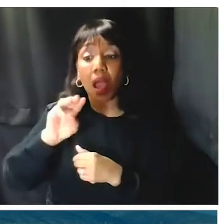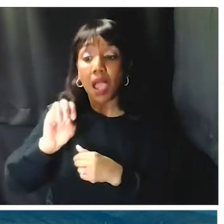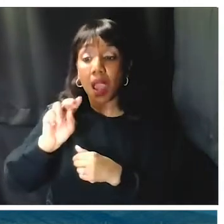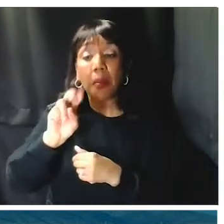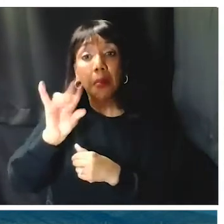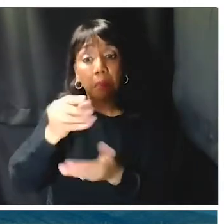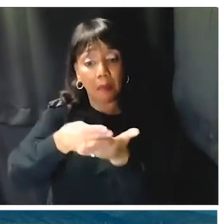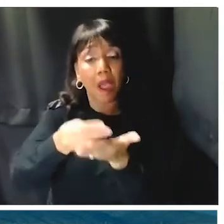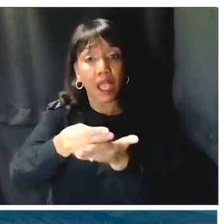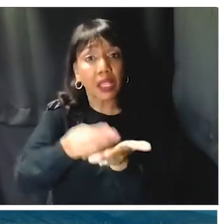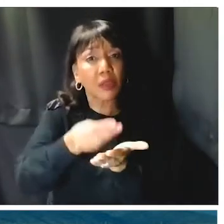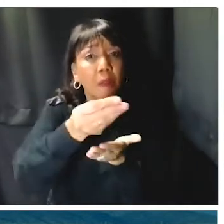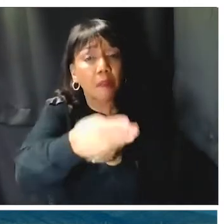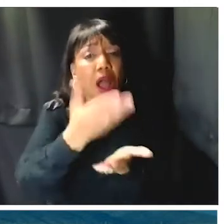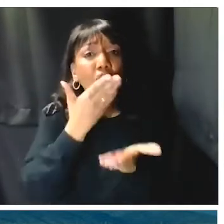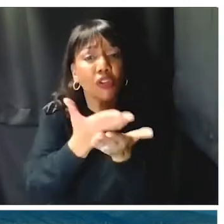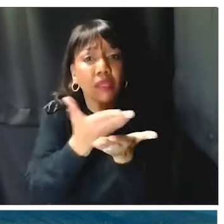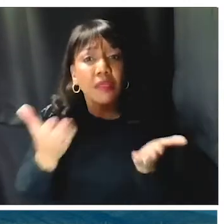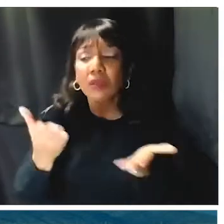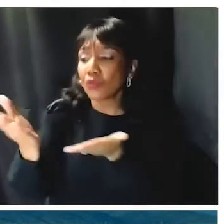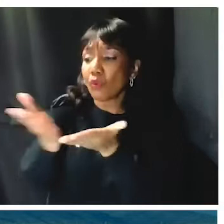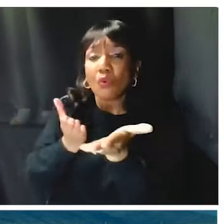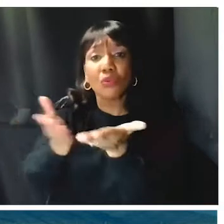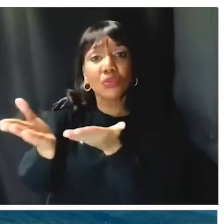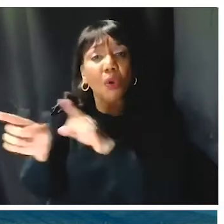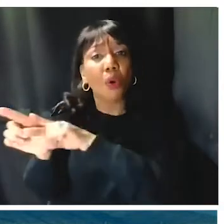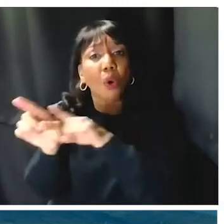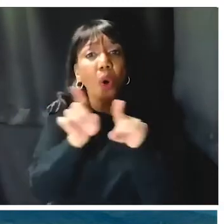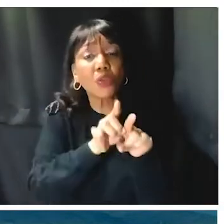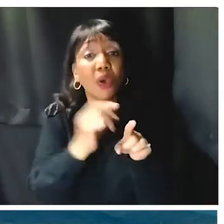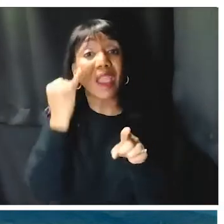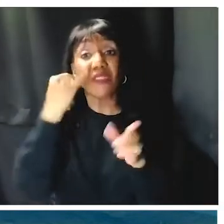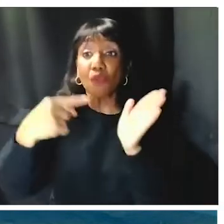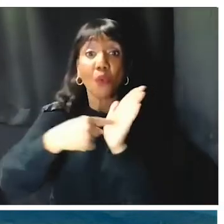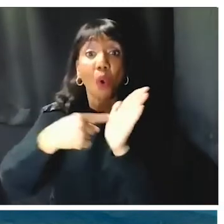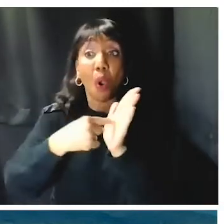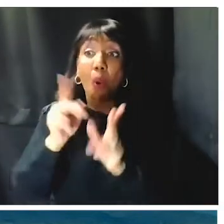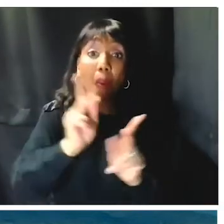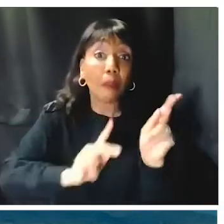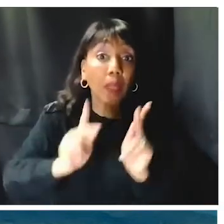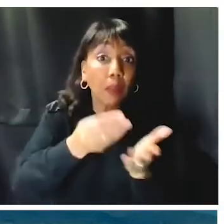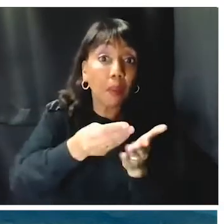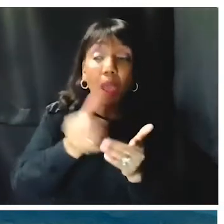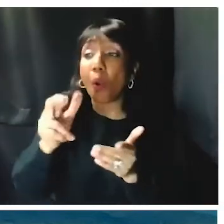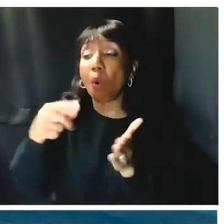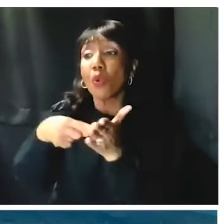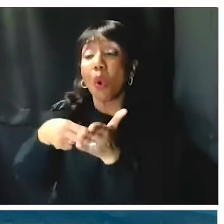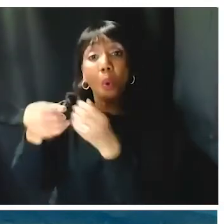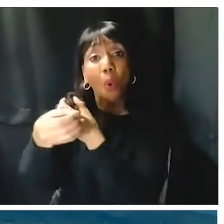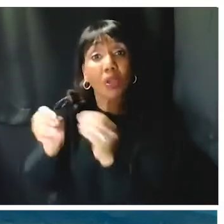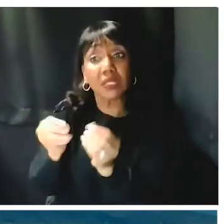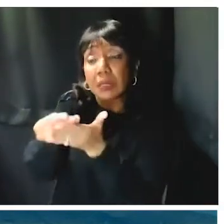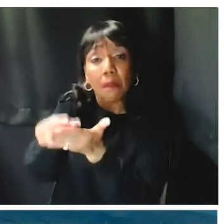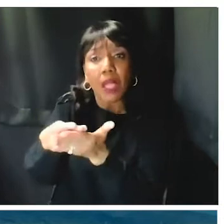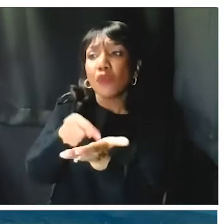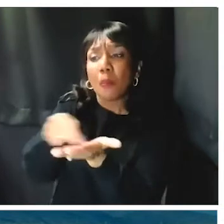Money is used to pay for goods and services, as well as to repay debts owed to people or